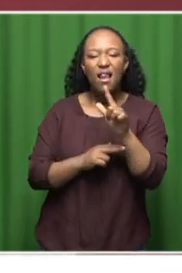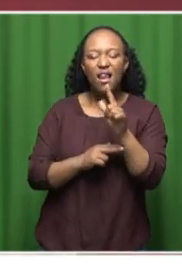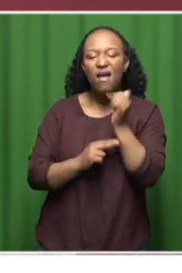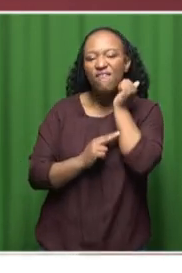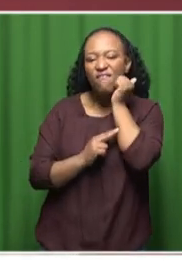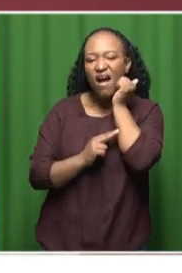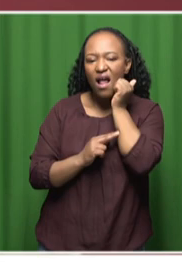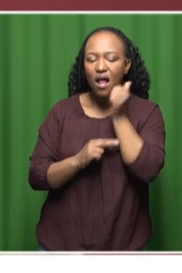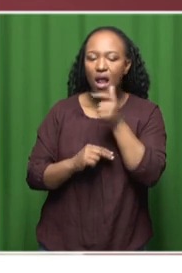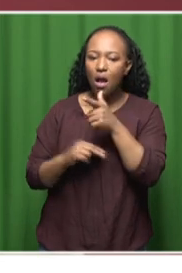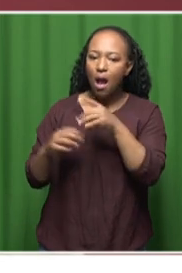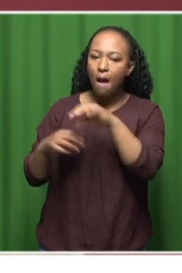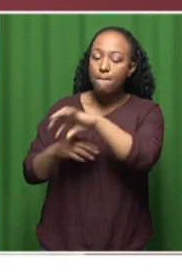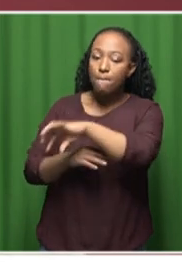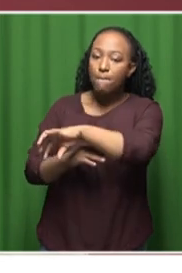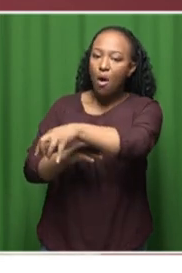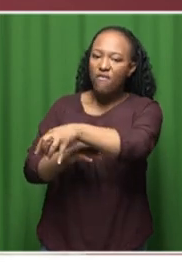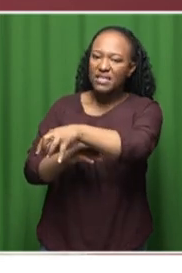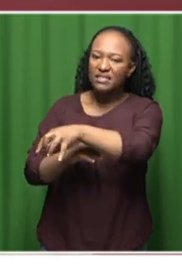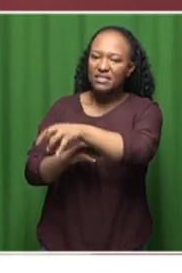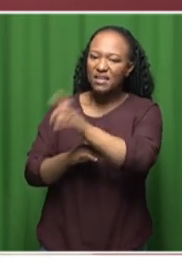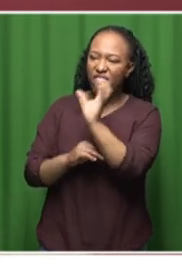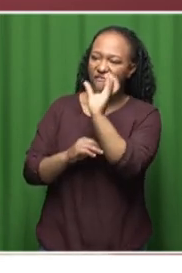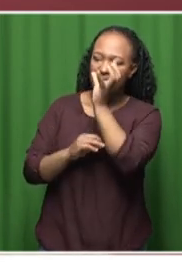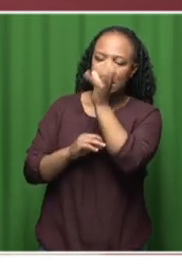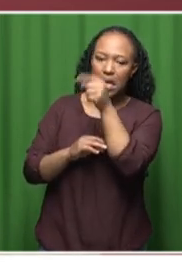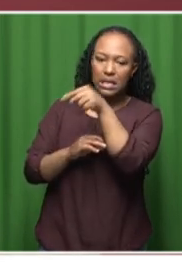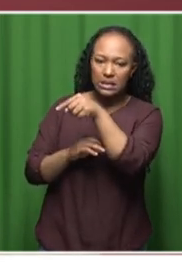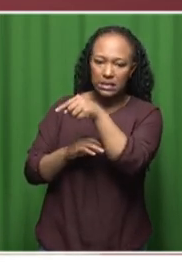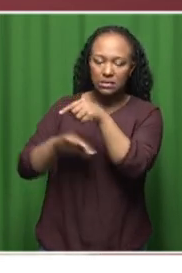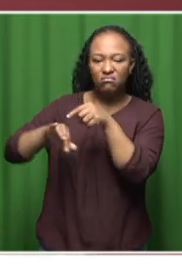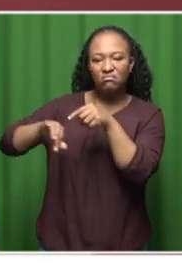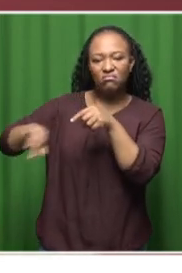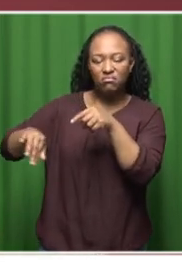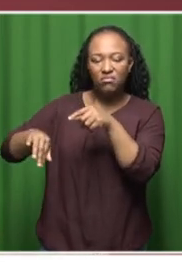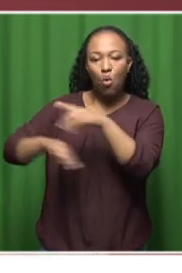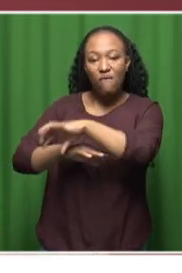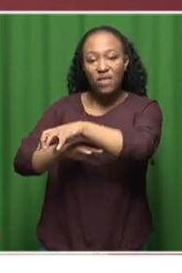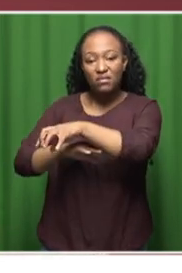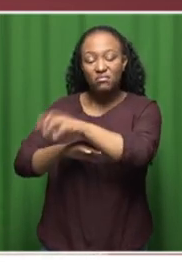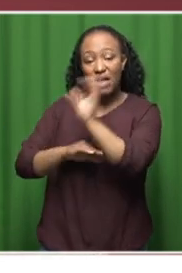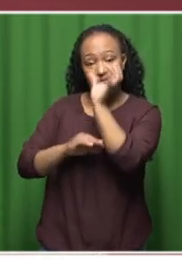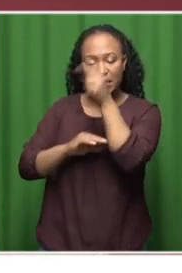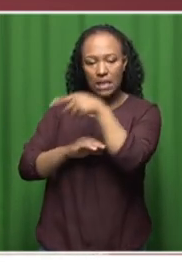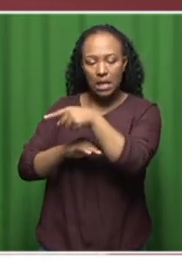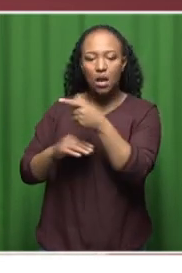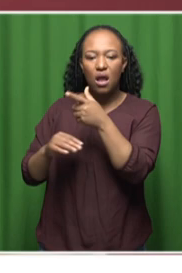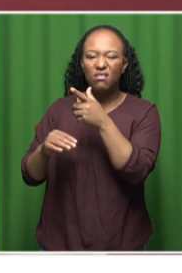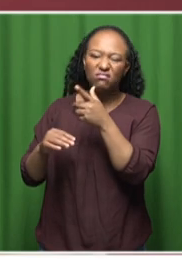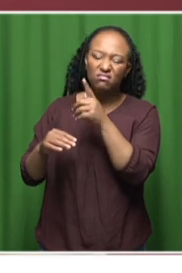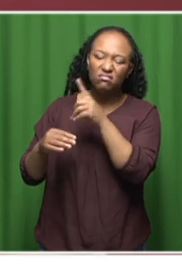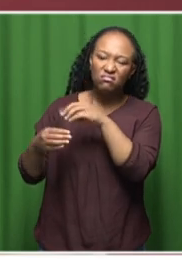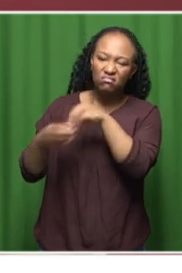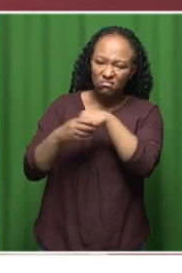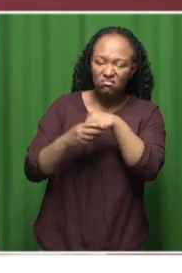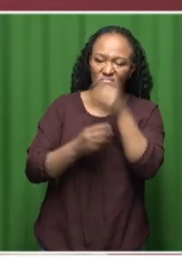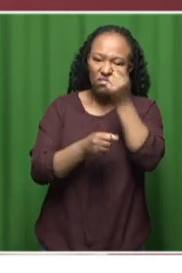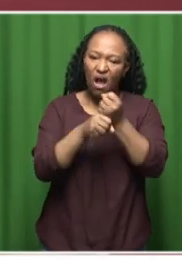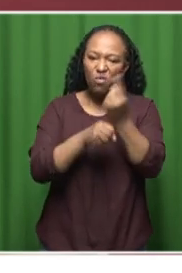is a separate province of the Free State, just Free State protruding into Gauteng. So Vaalians are a